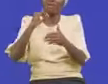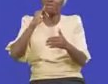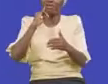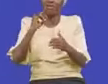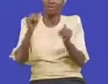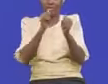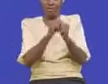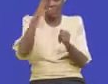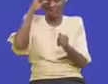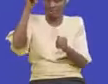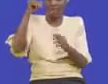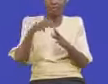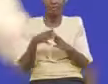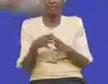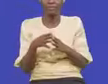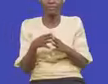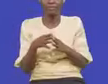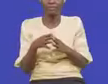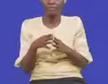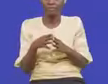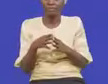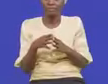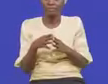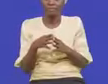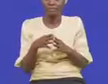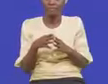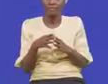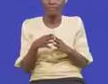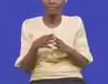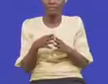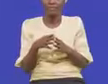Dipo bi topo nse la nigba je likpli.